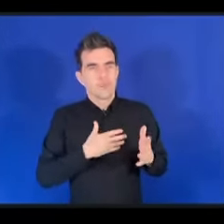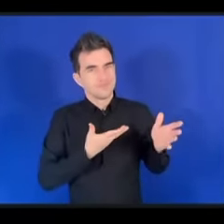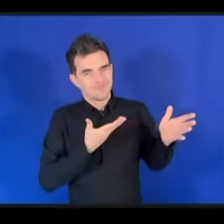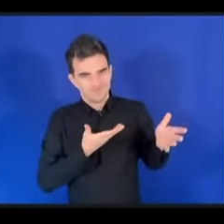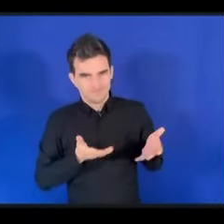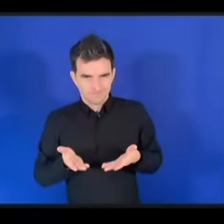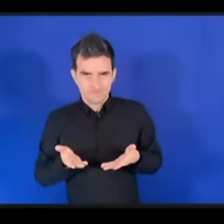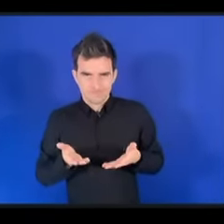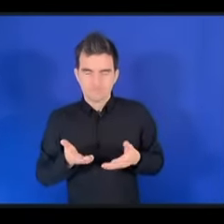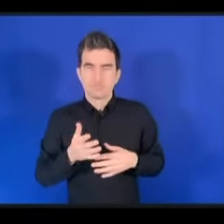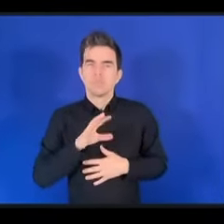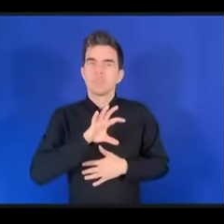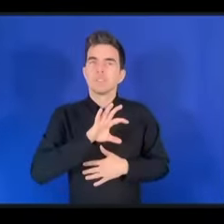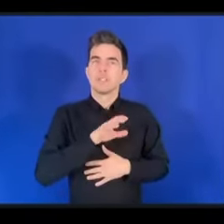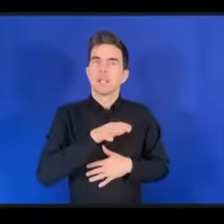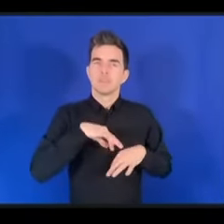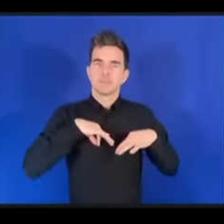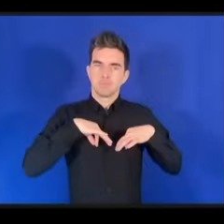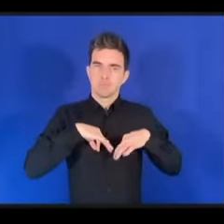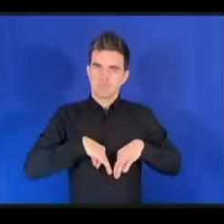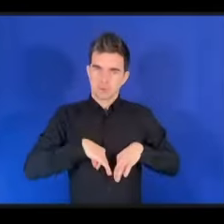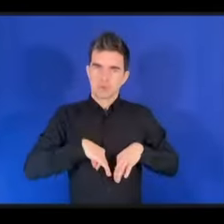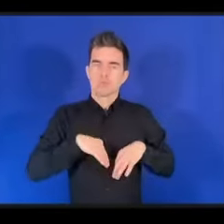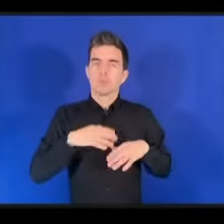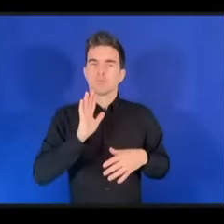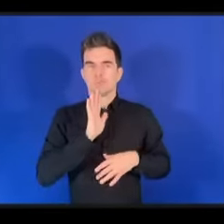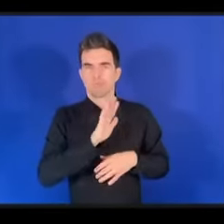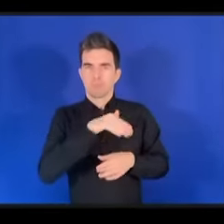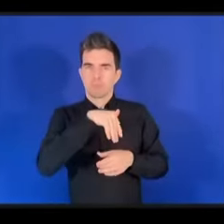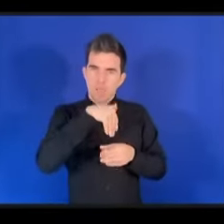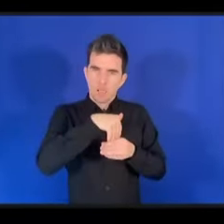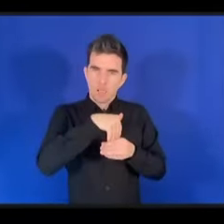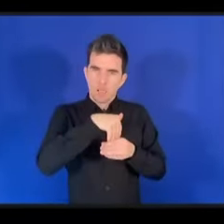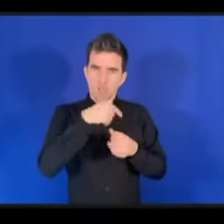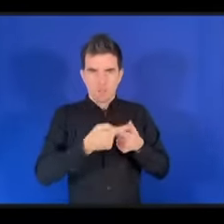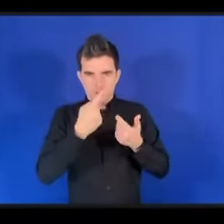Mr. Watanabe, please proceed to the podium.